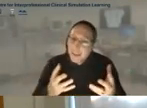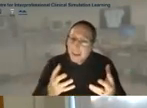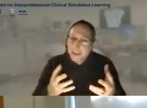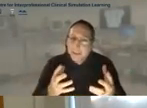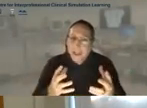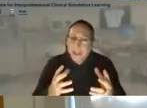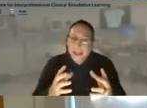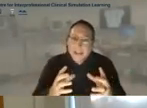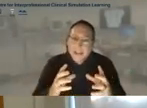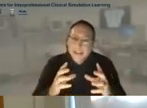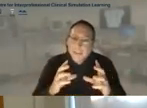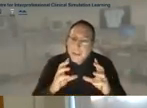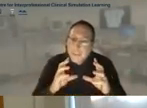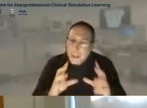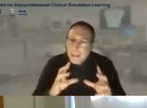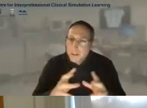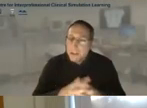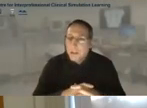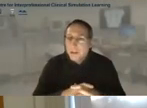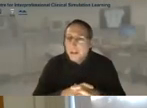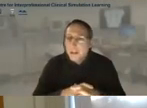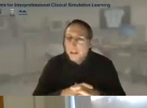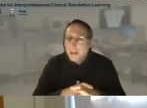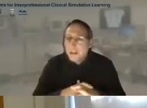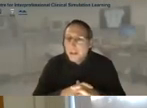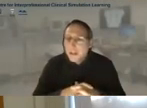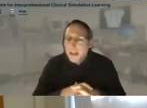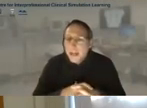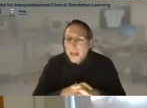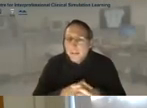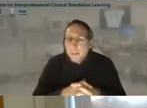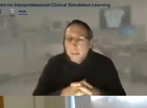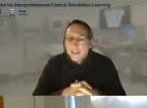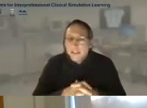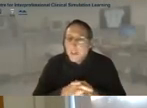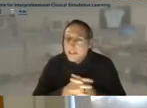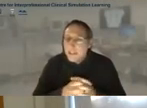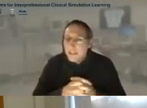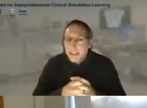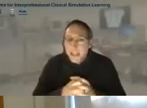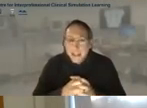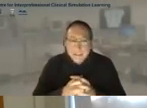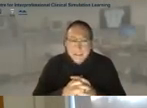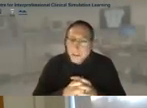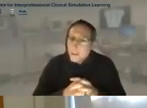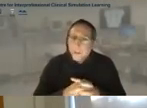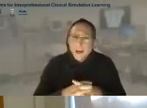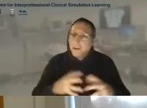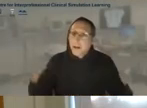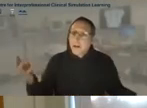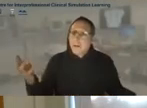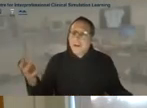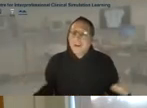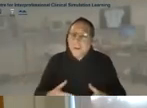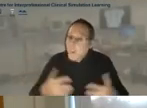other parts, right? There's the stuff that the participants want to talk about. And so when we ask a question like, so how did it